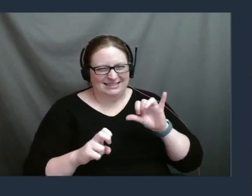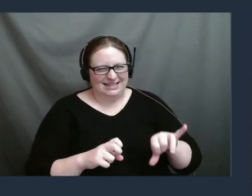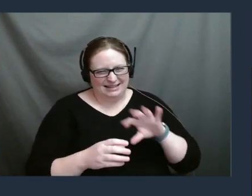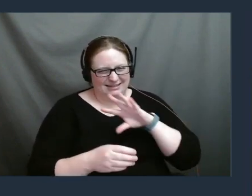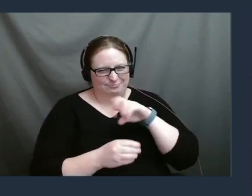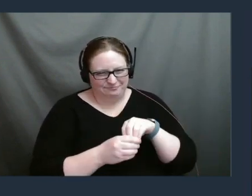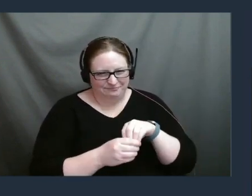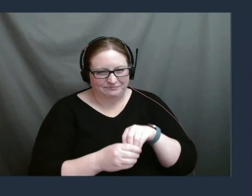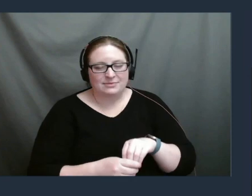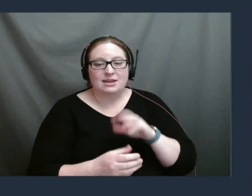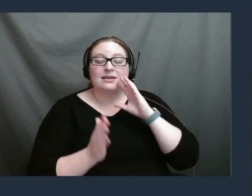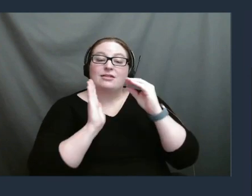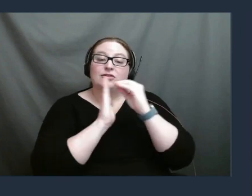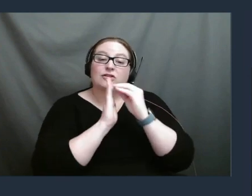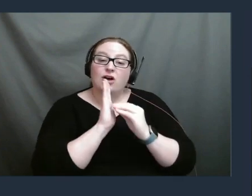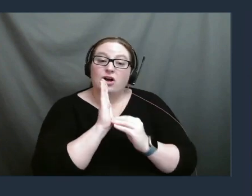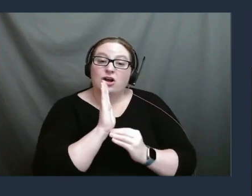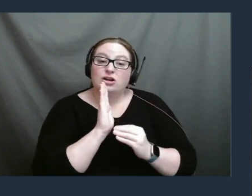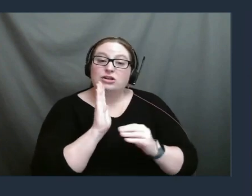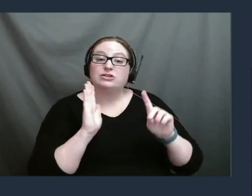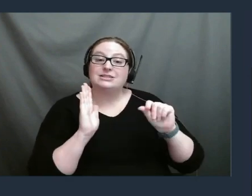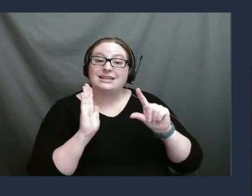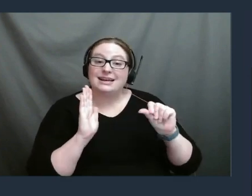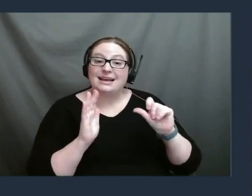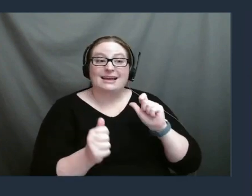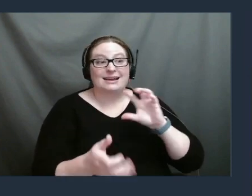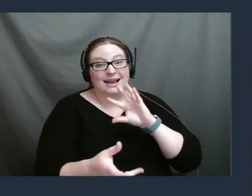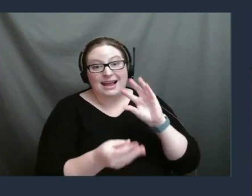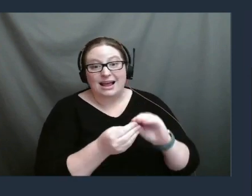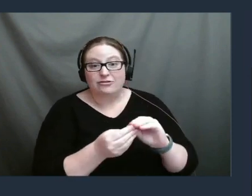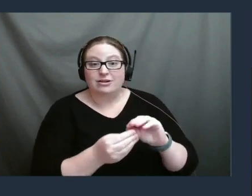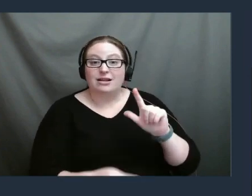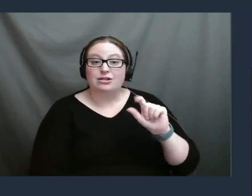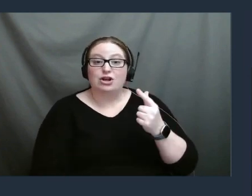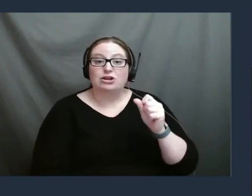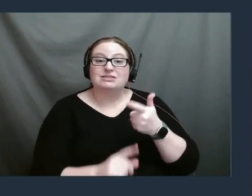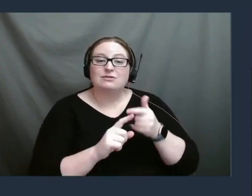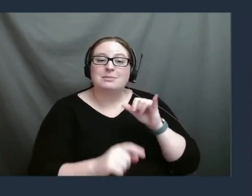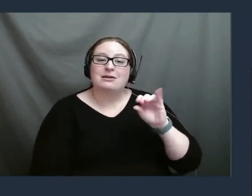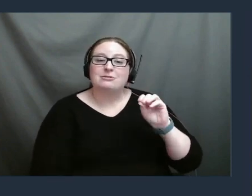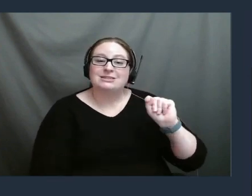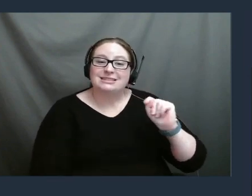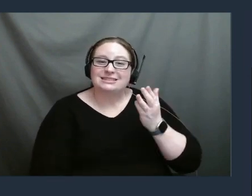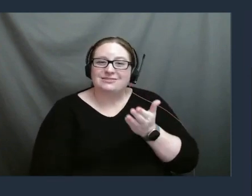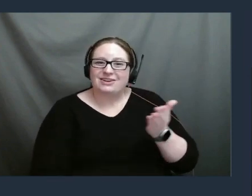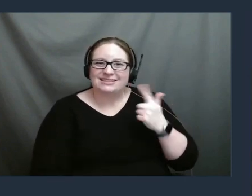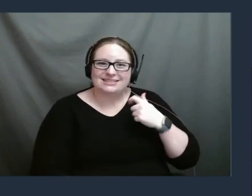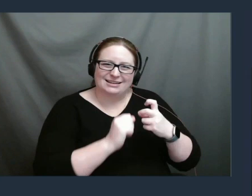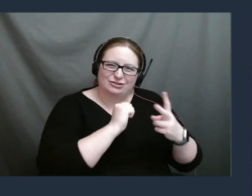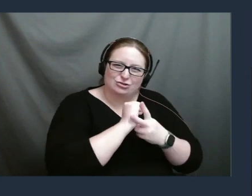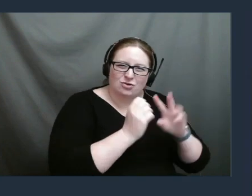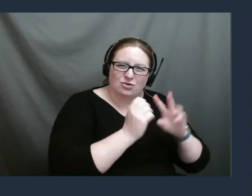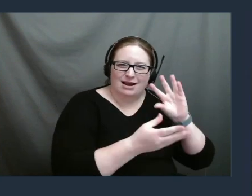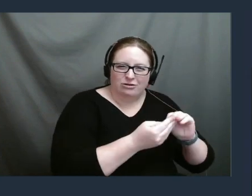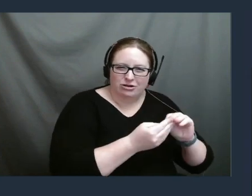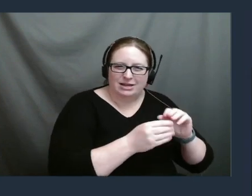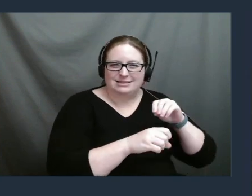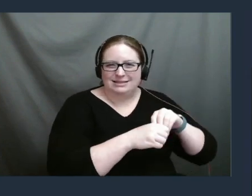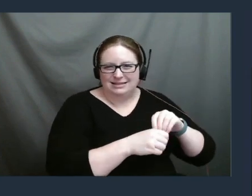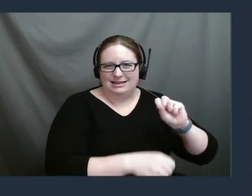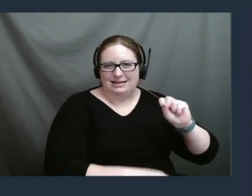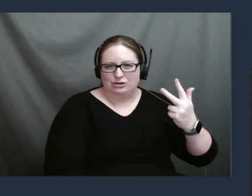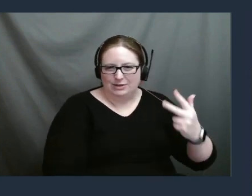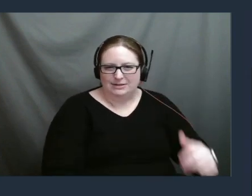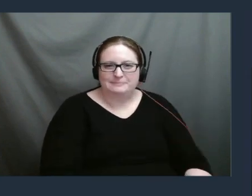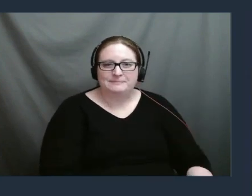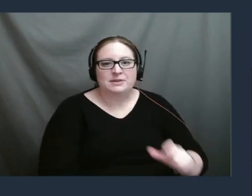your analytics data and you can aggregate these logs from your IoT devices and store those aggregates in S3. So you don't